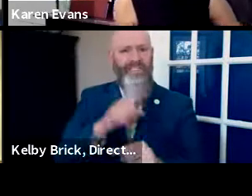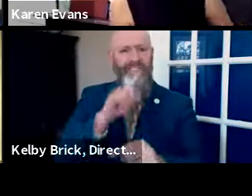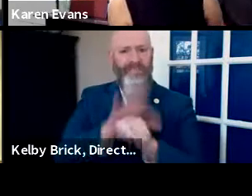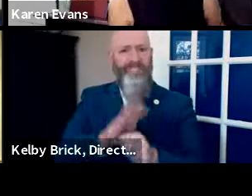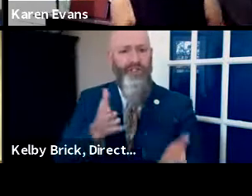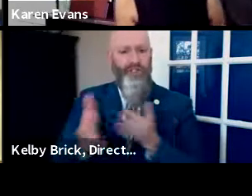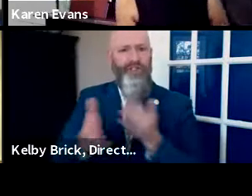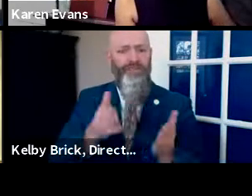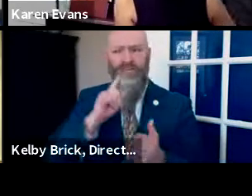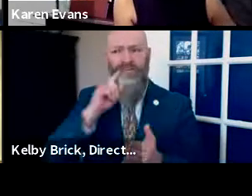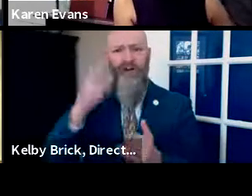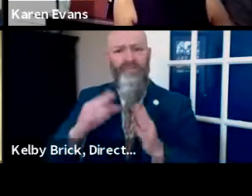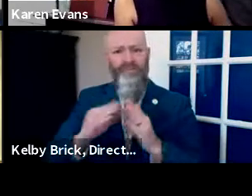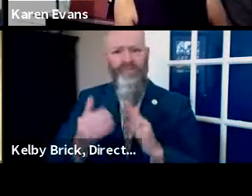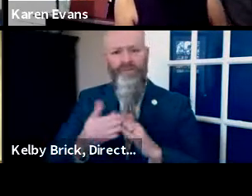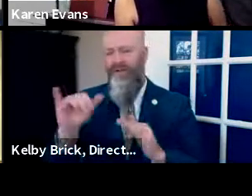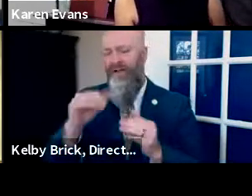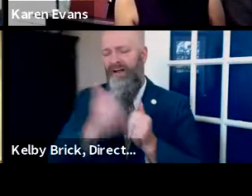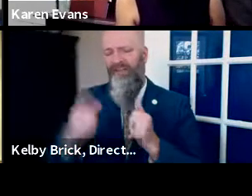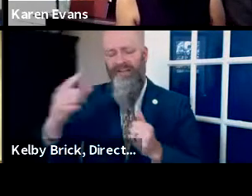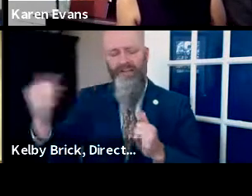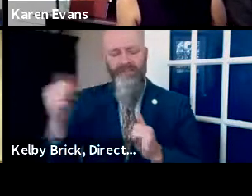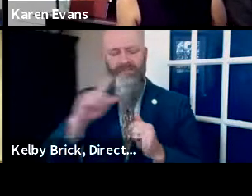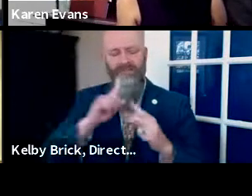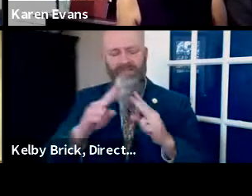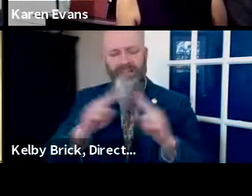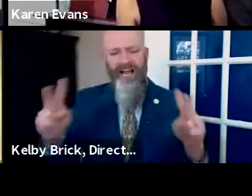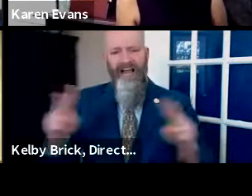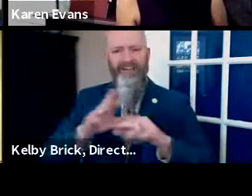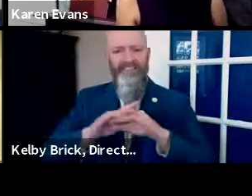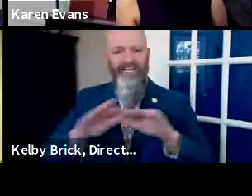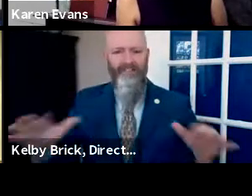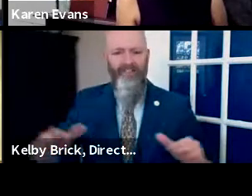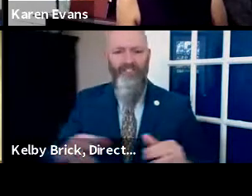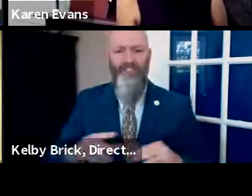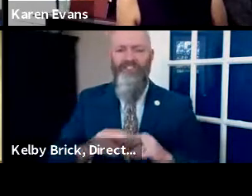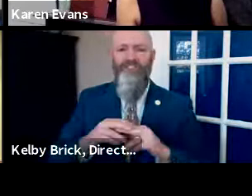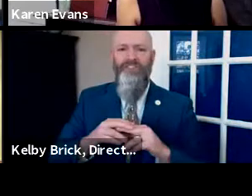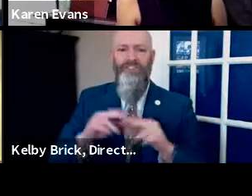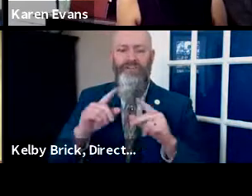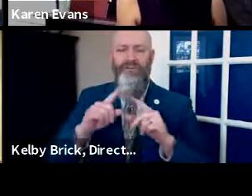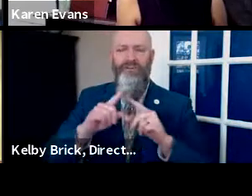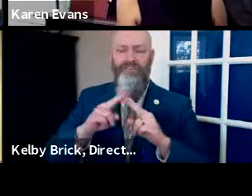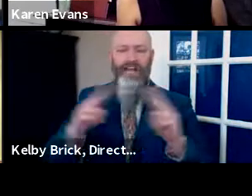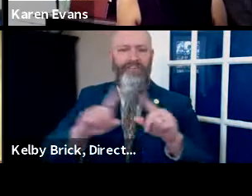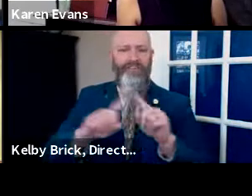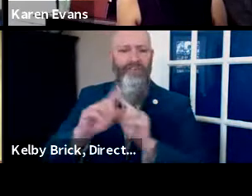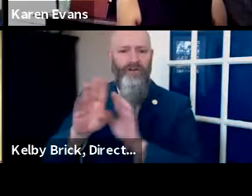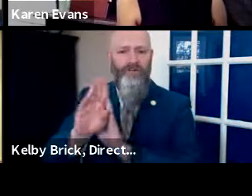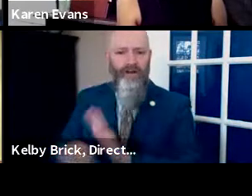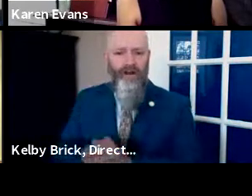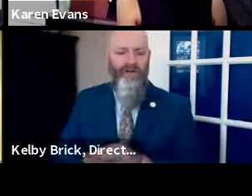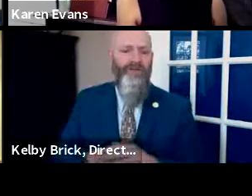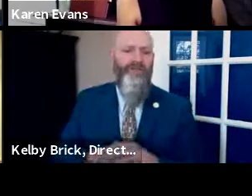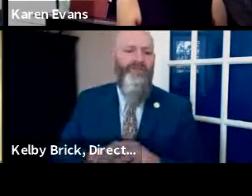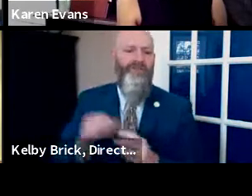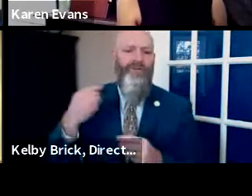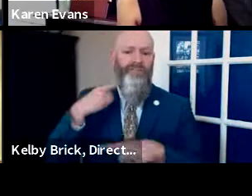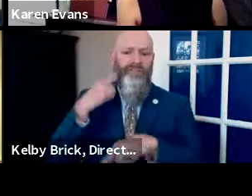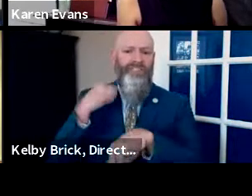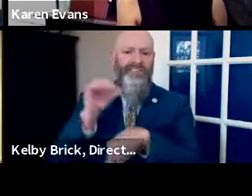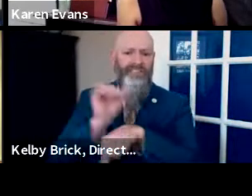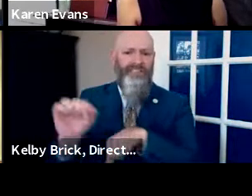It did not reflect the community that we serve. Through our hard work, I would like to say that we now have a very